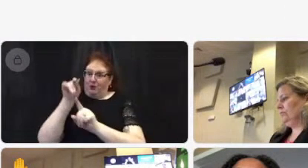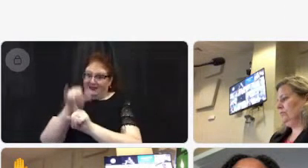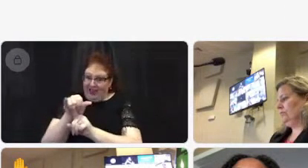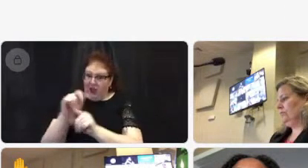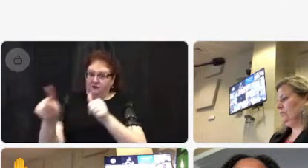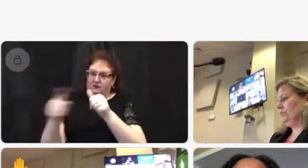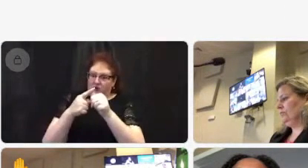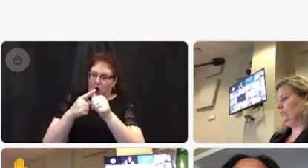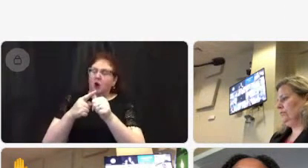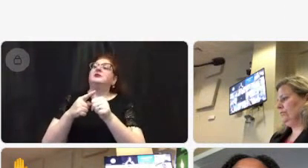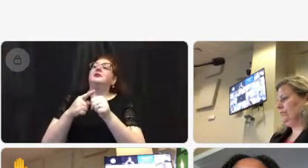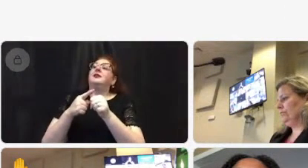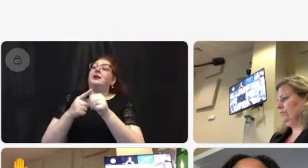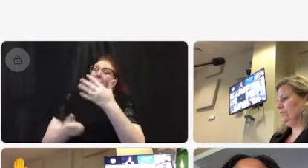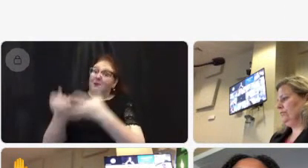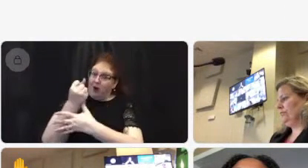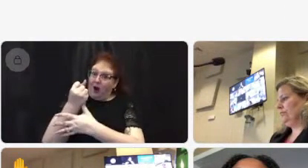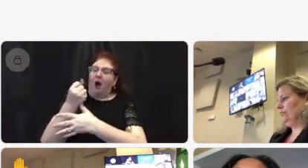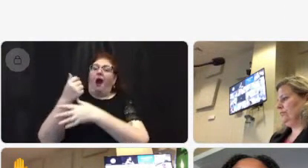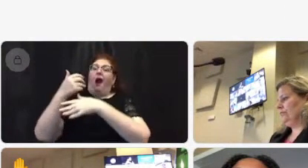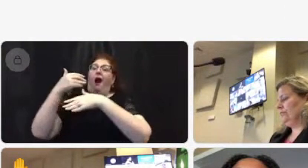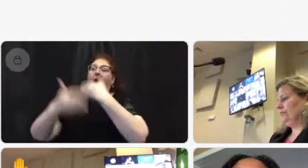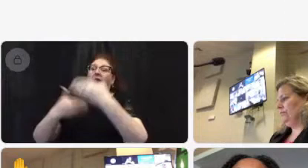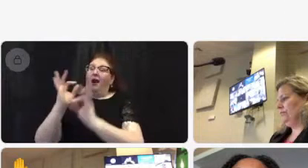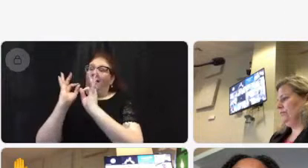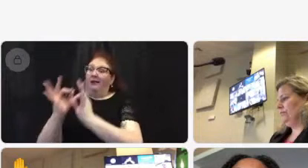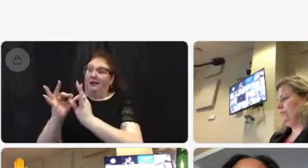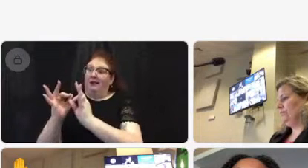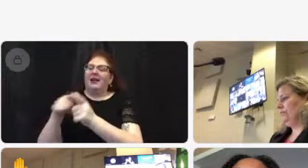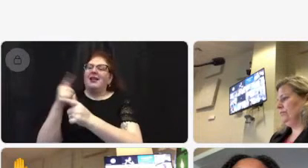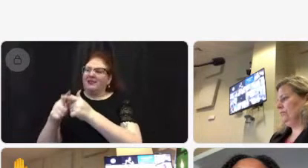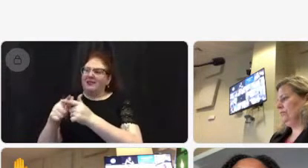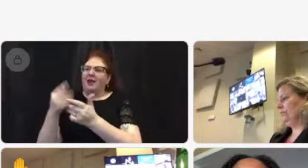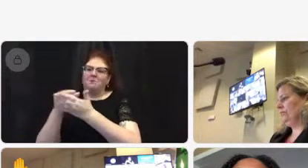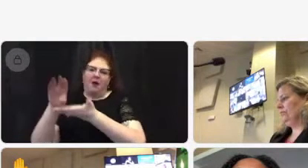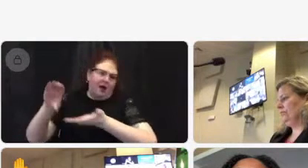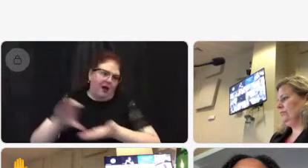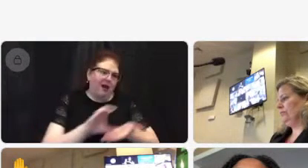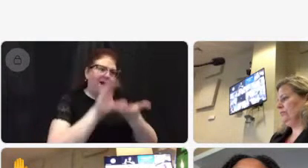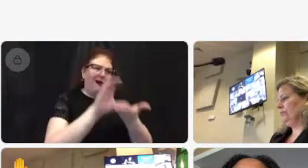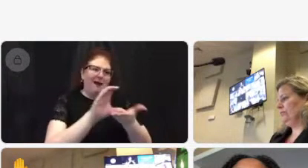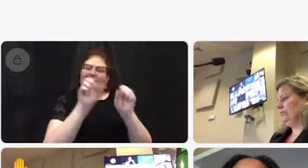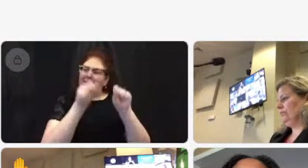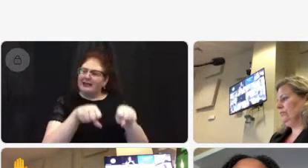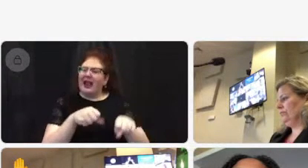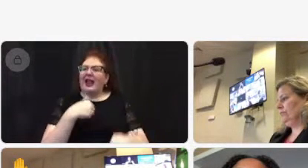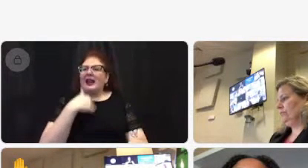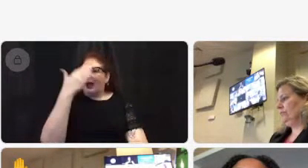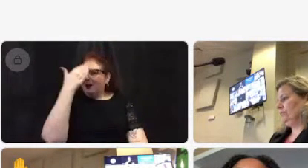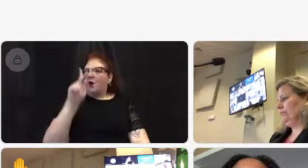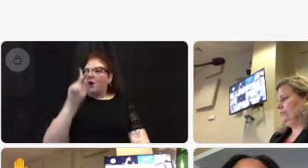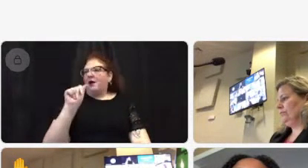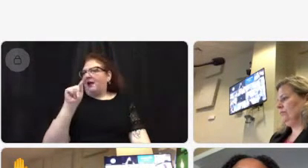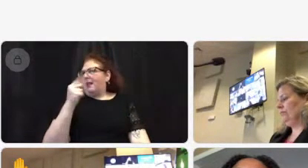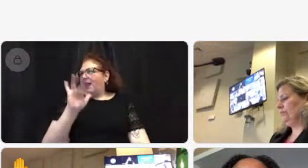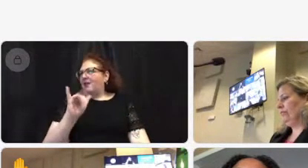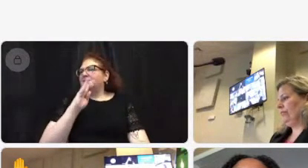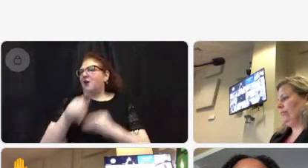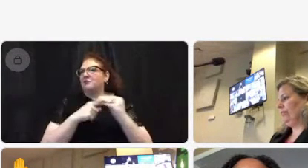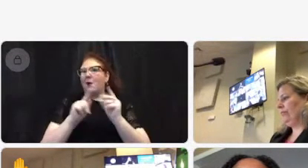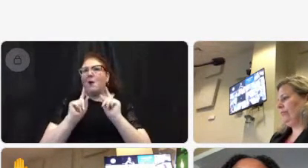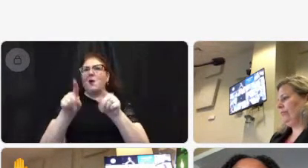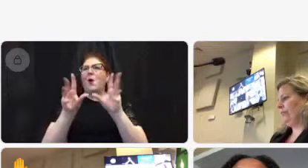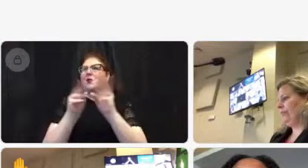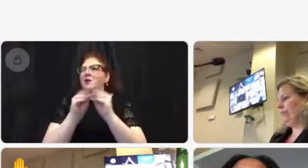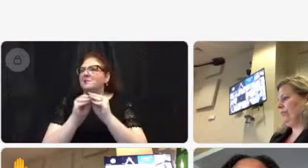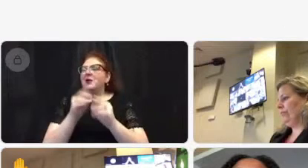as Kathy said, she doesn't have enough money to do the other. And I know it's hard to go to these meetings and hear someone say,